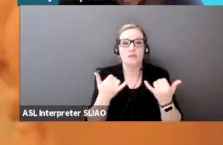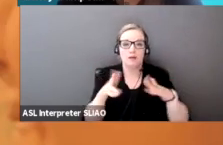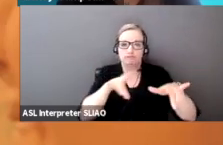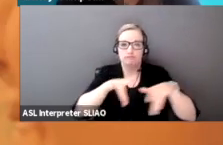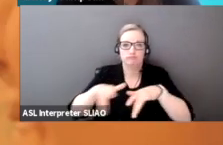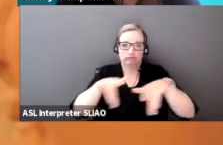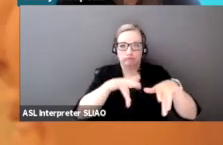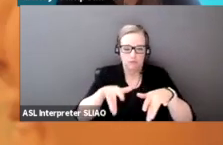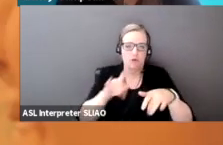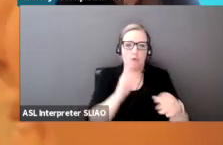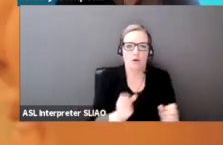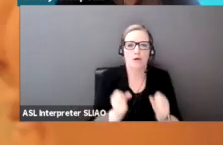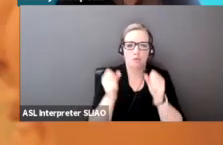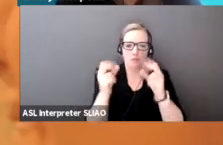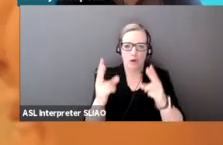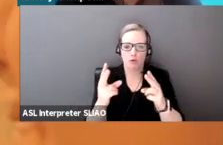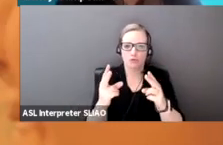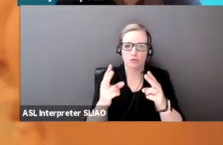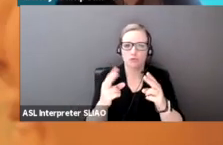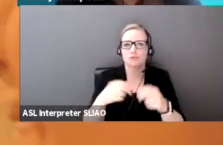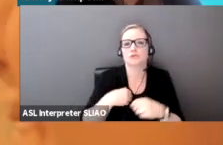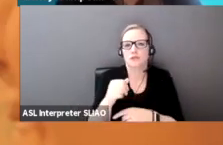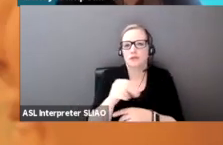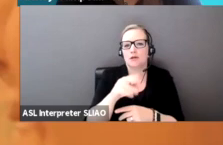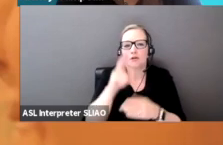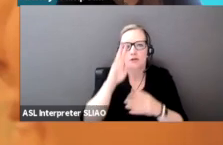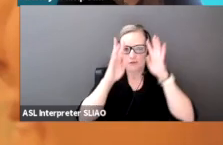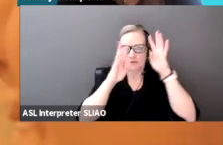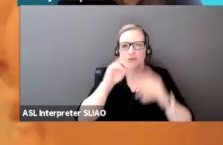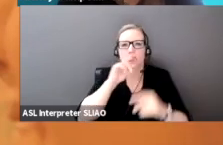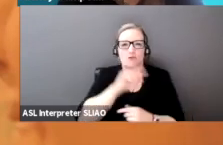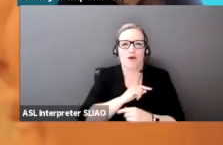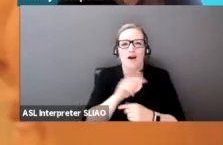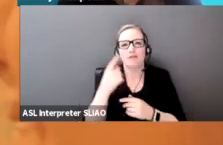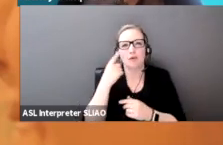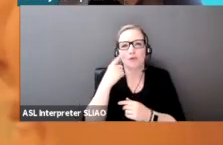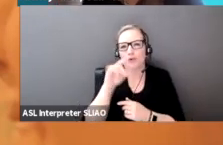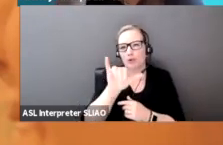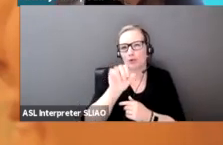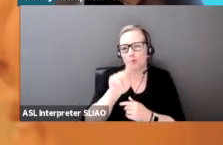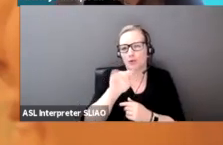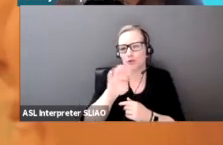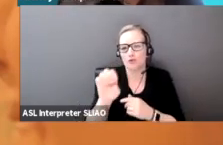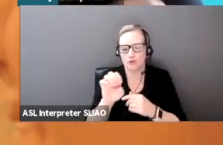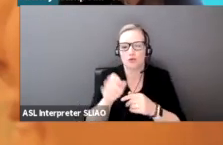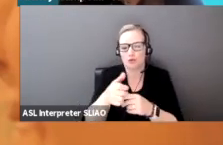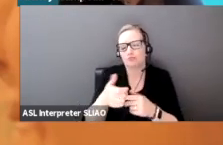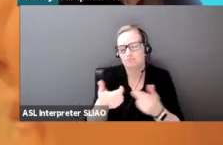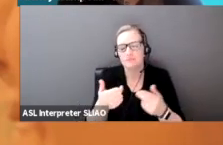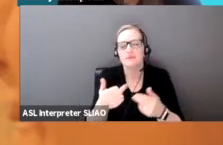channel. So we ask that you turn off your mics for the presentation. And if you have any questions, you can type them in the chat box